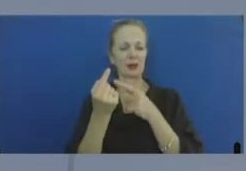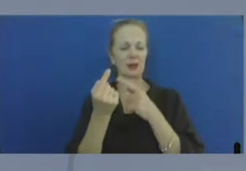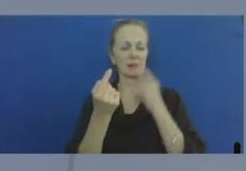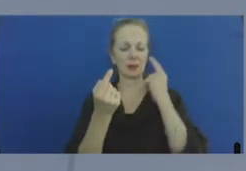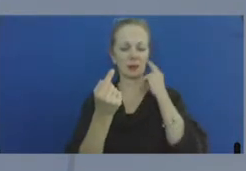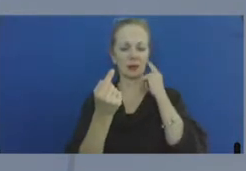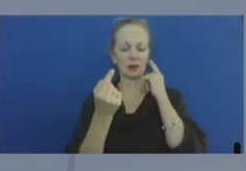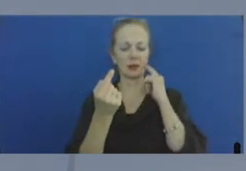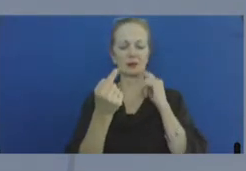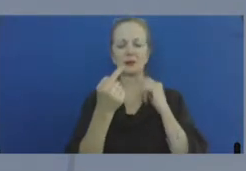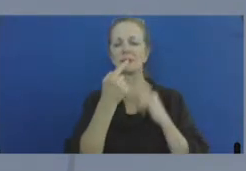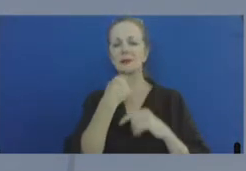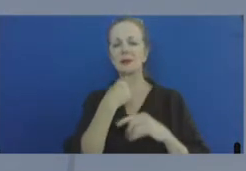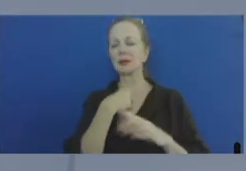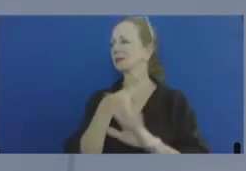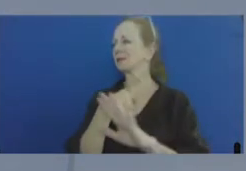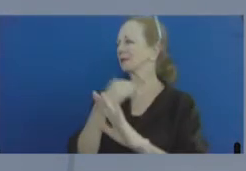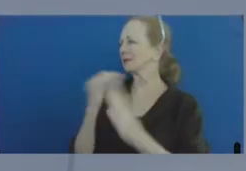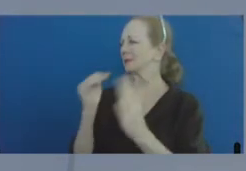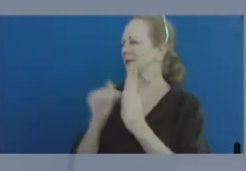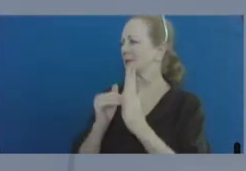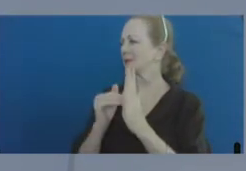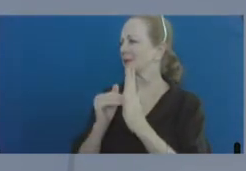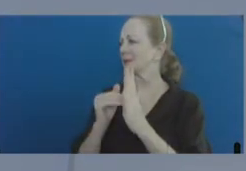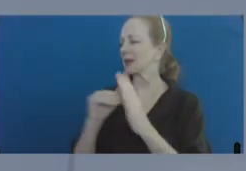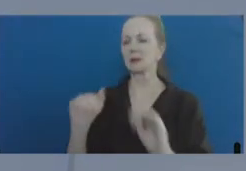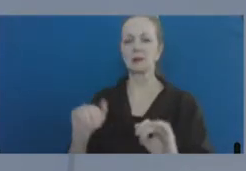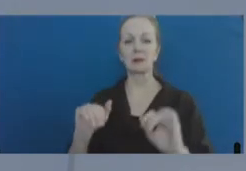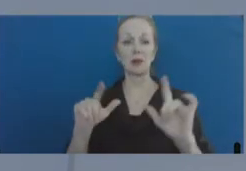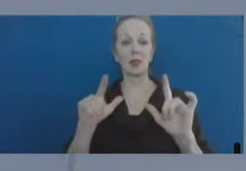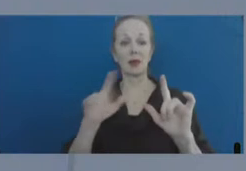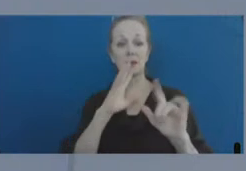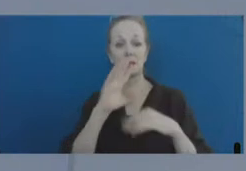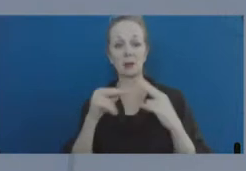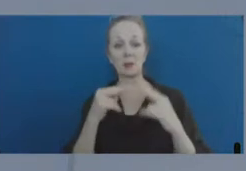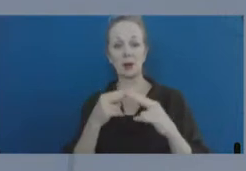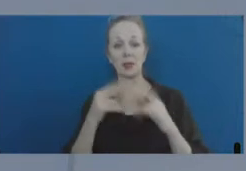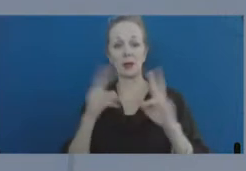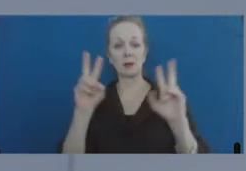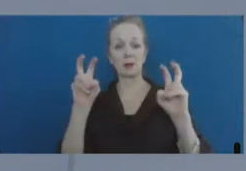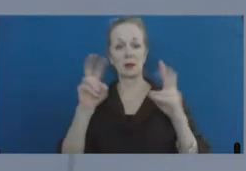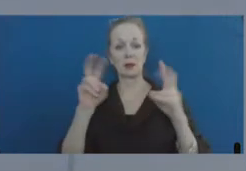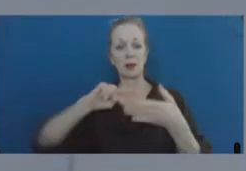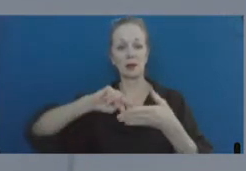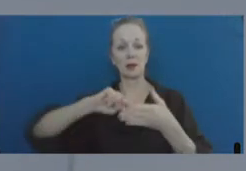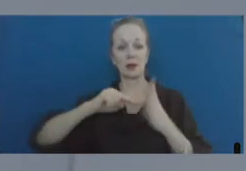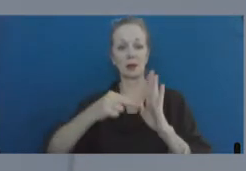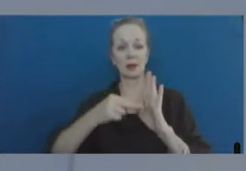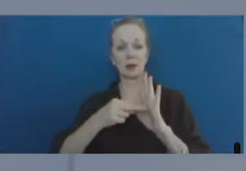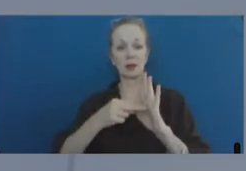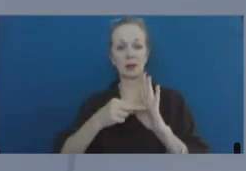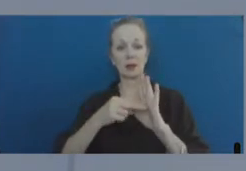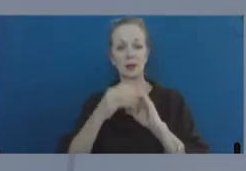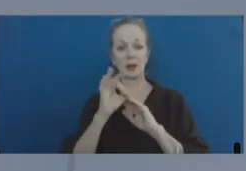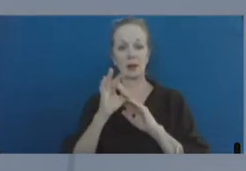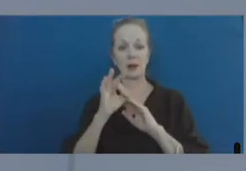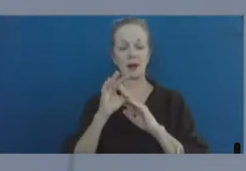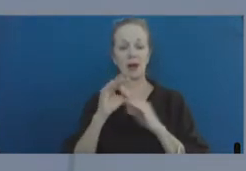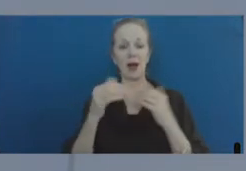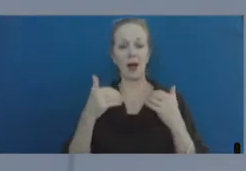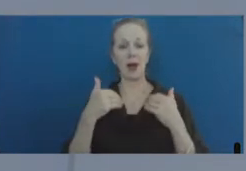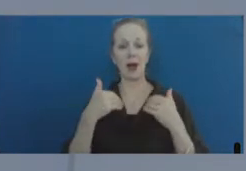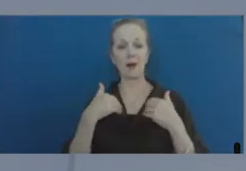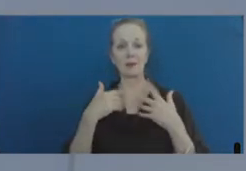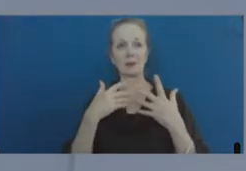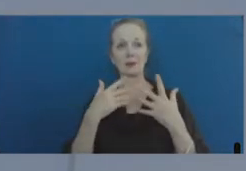Which, tell me again, I'm sorry. The slide where it talks about the intent of having this in as